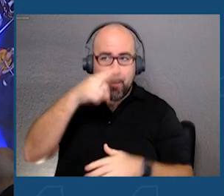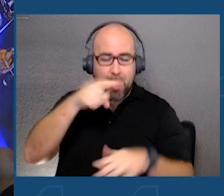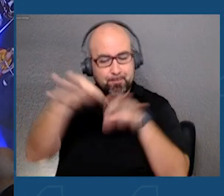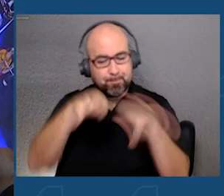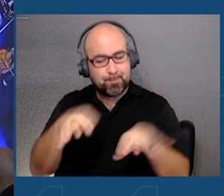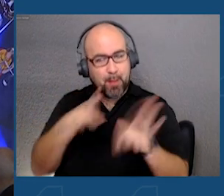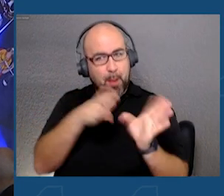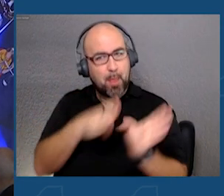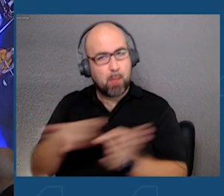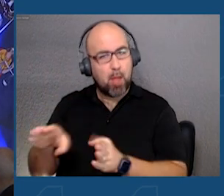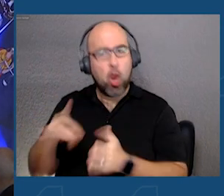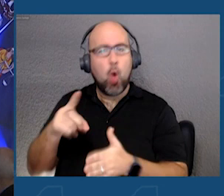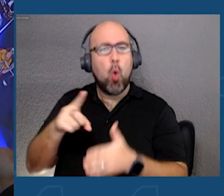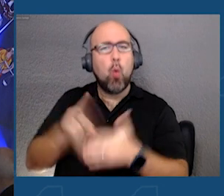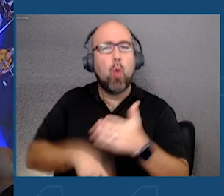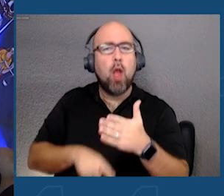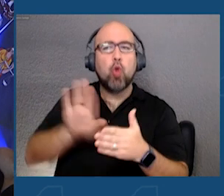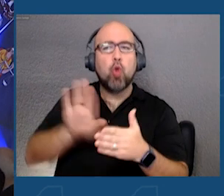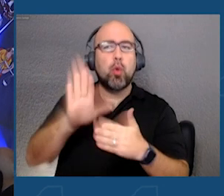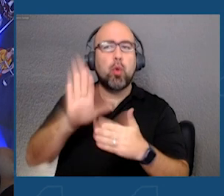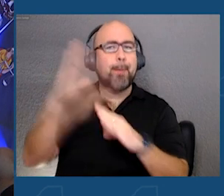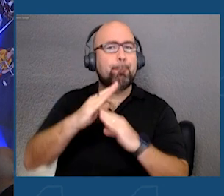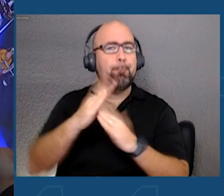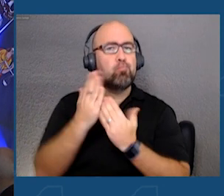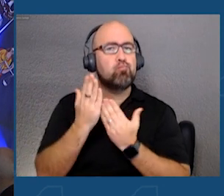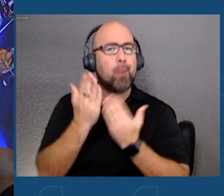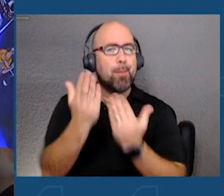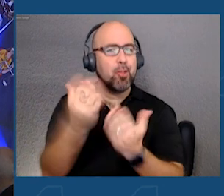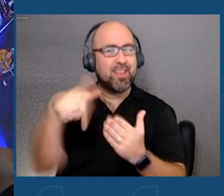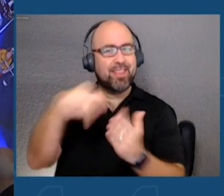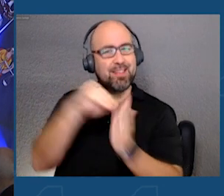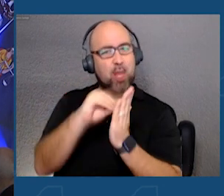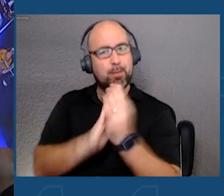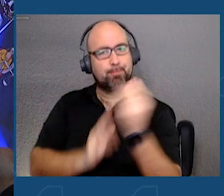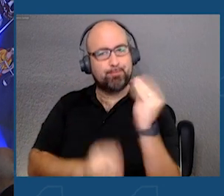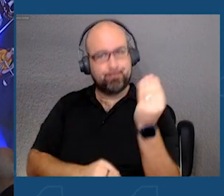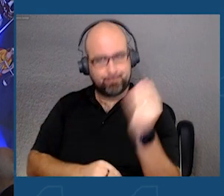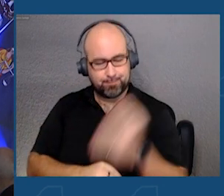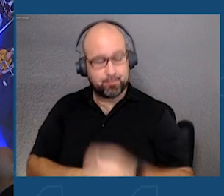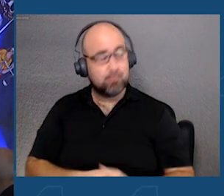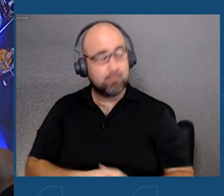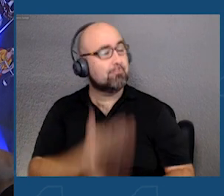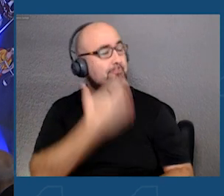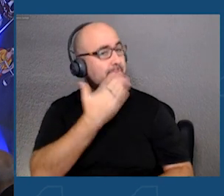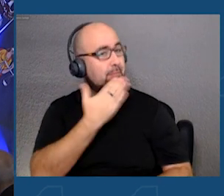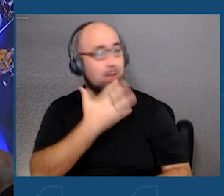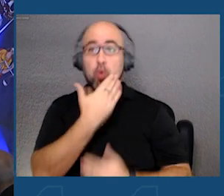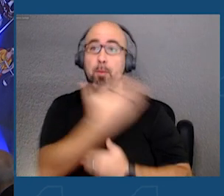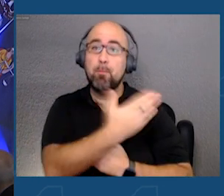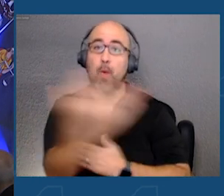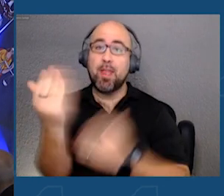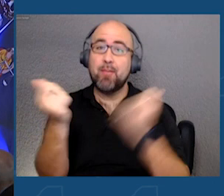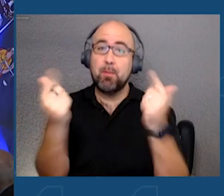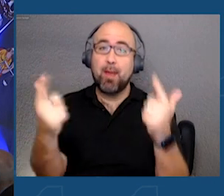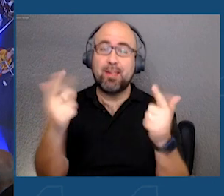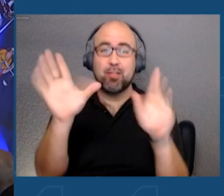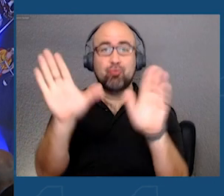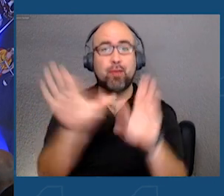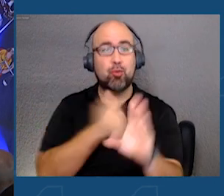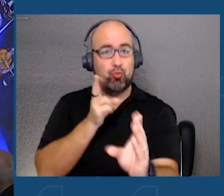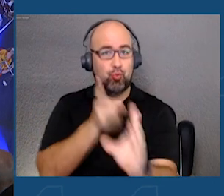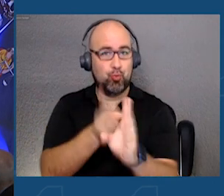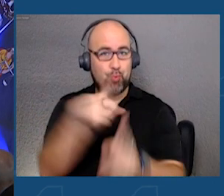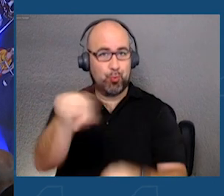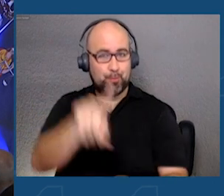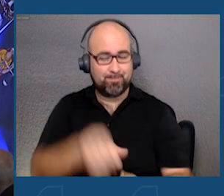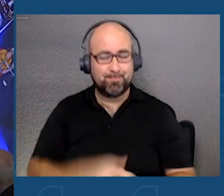major recommendations in this document? Well, sure. Thank you, Melvin. And good morning, everyone. It's great to be here with you. First of all,